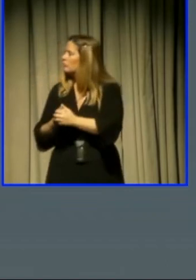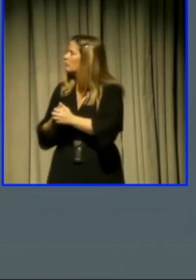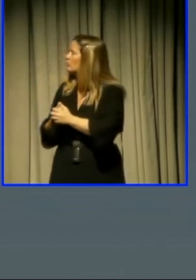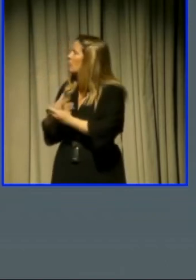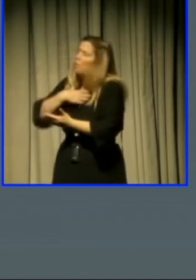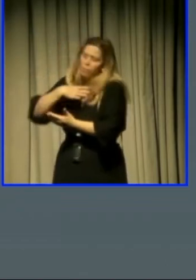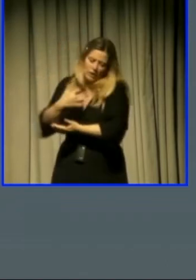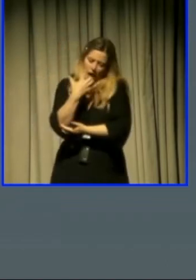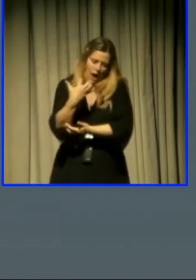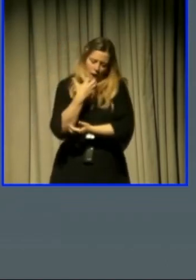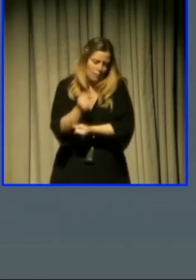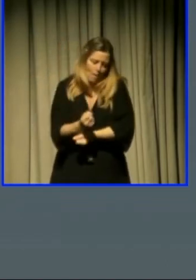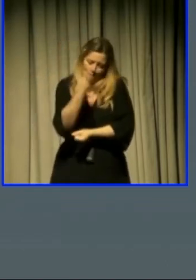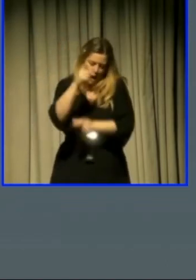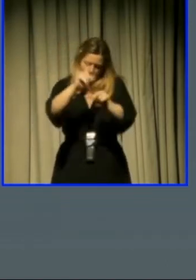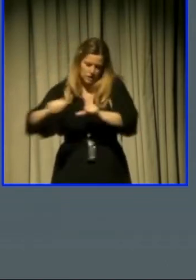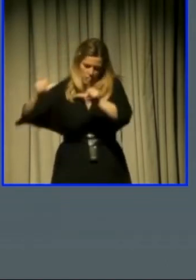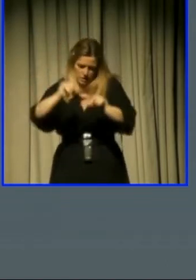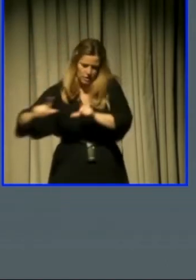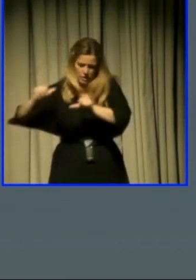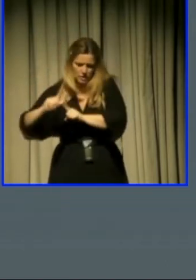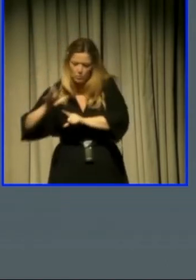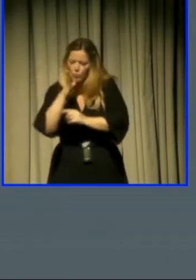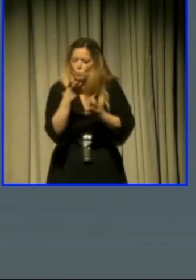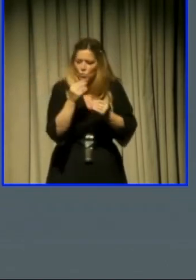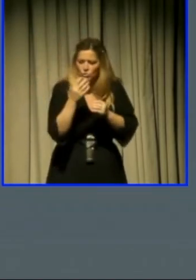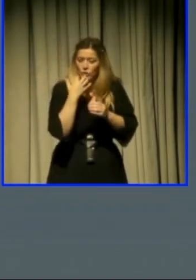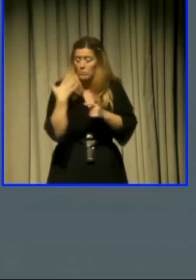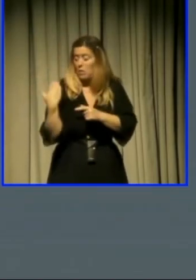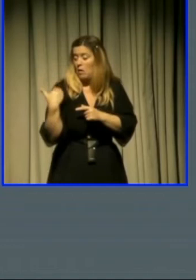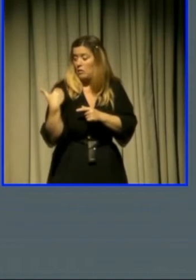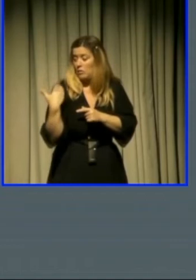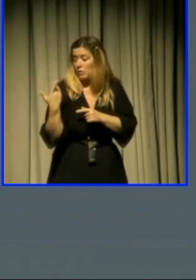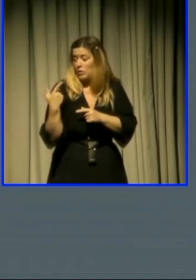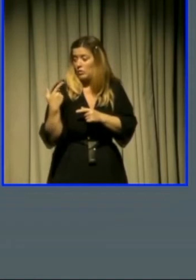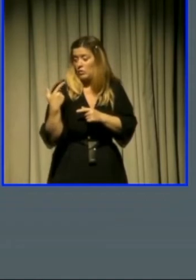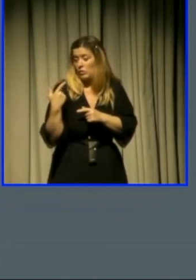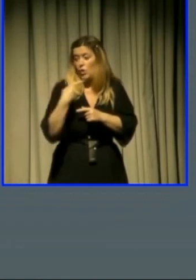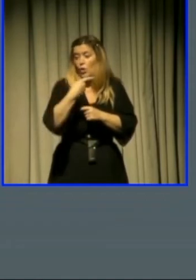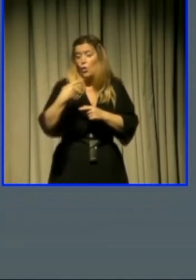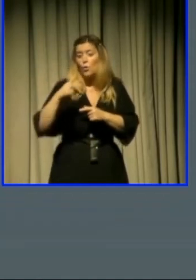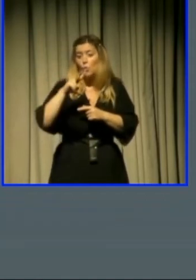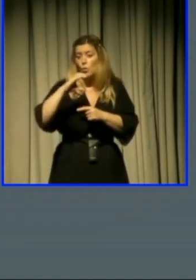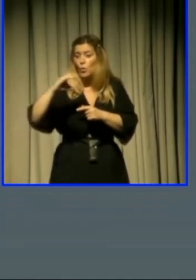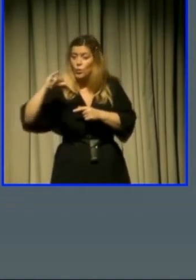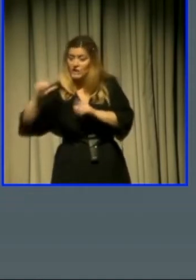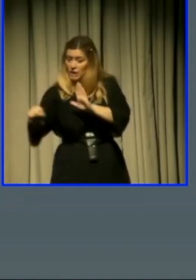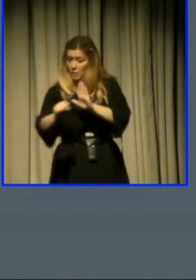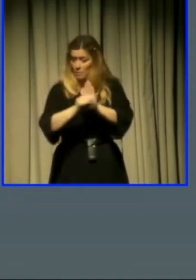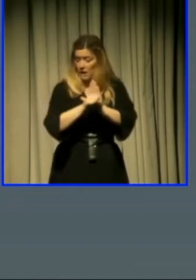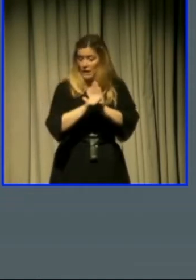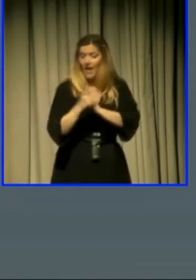There's so many. But more recently, Gucci celebrated its 100th anniversary with an